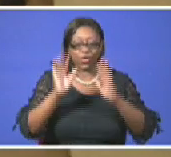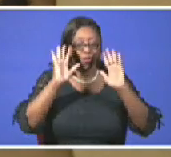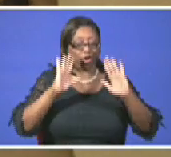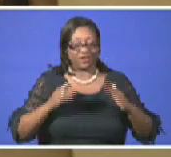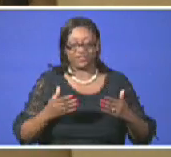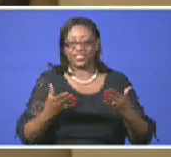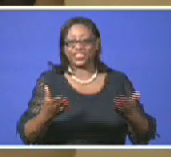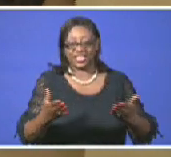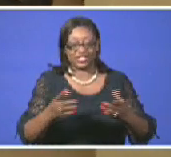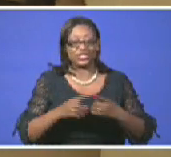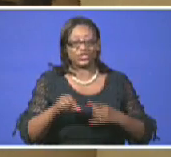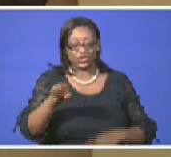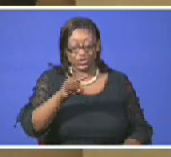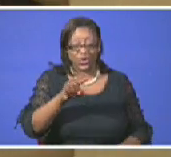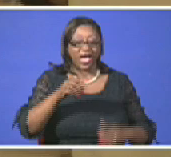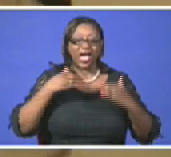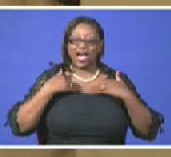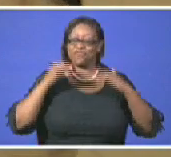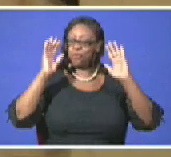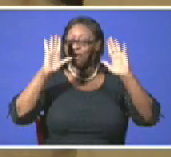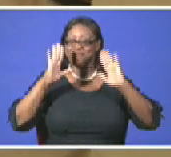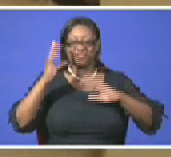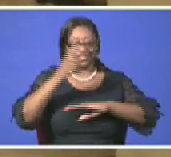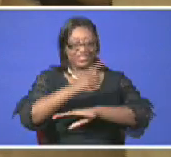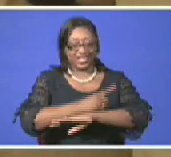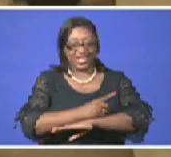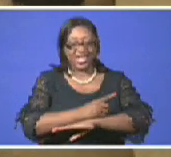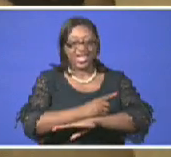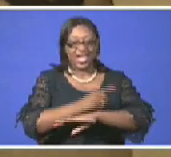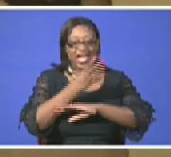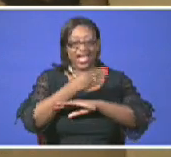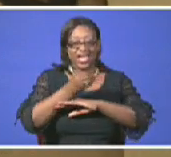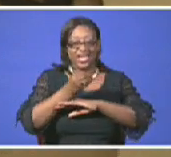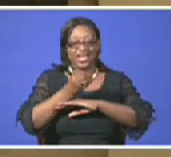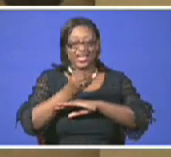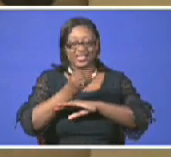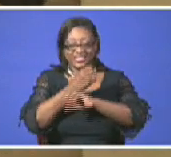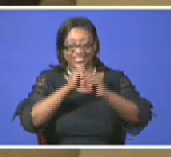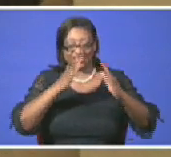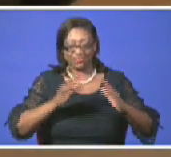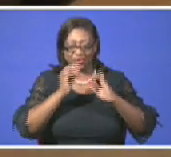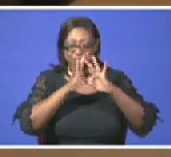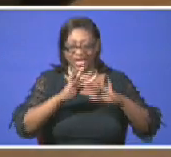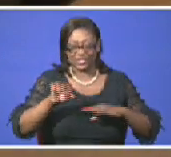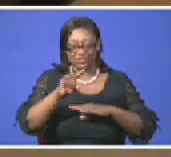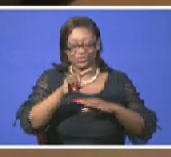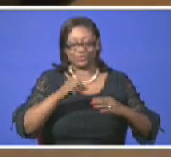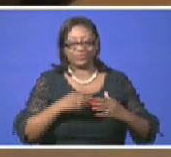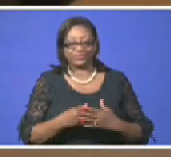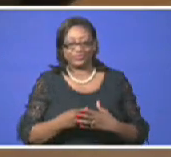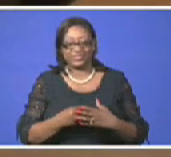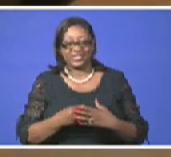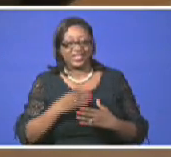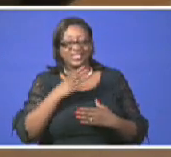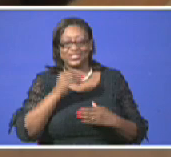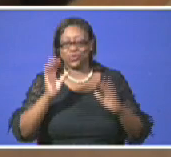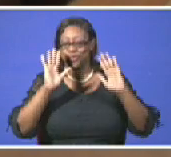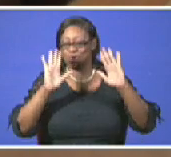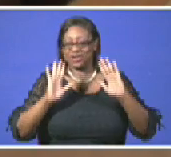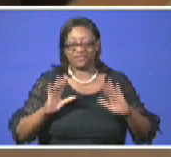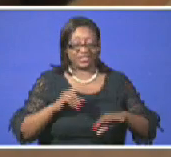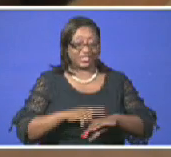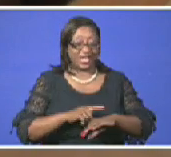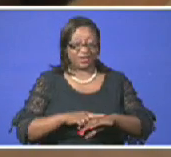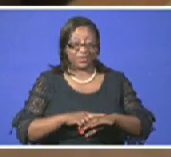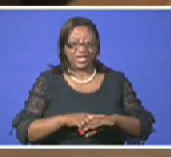you, ma'am. Okay. Have a wonderful day, and may the blessing and saving of the Lord Jesus Christ be with you. Such a great gesture. Well, Ms. Johnson